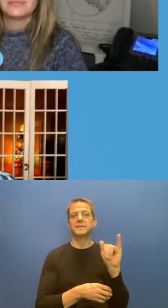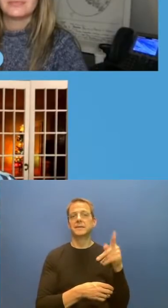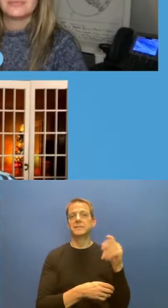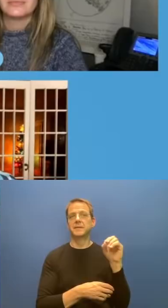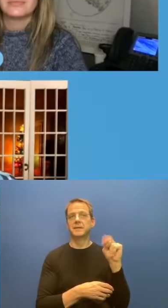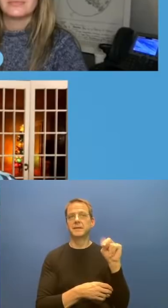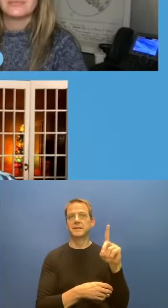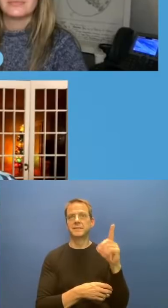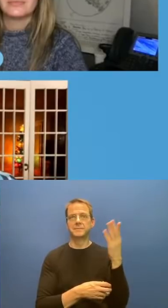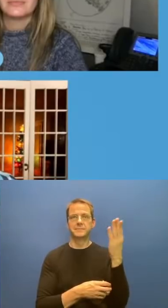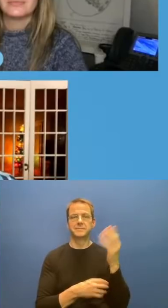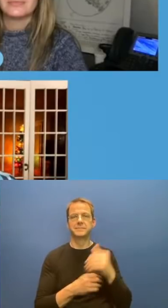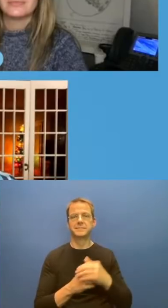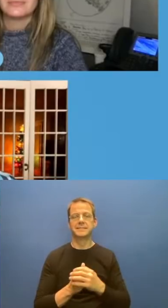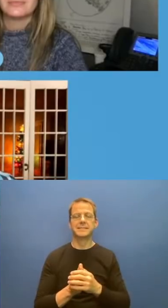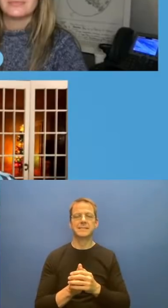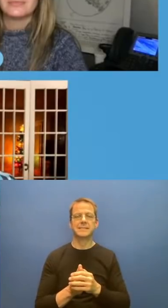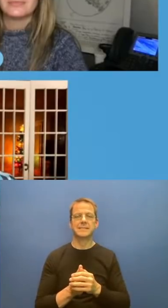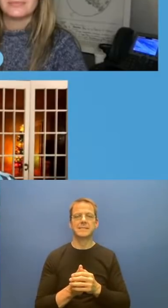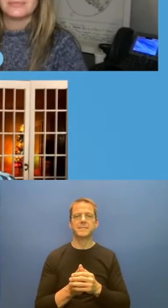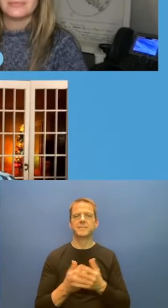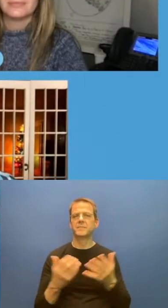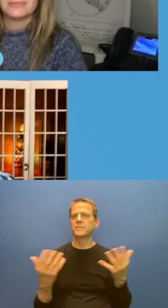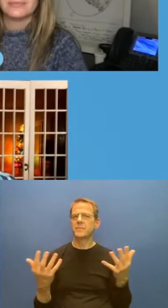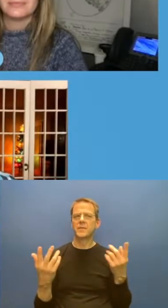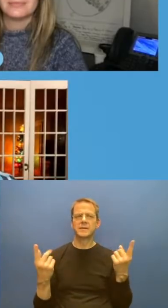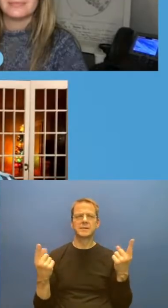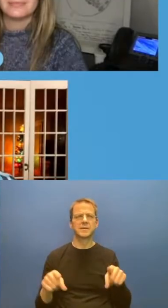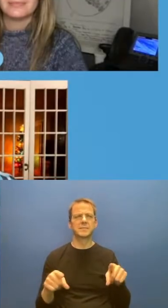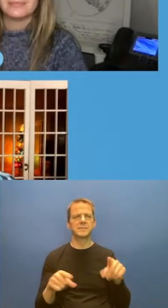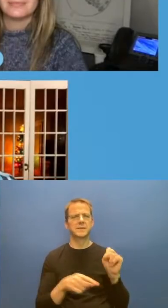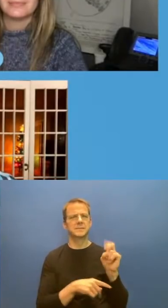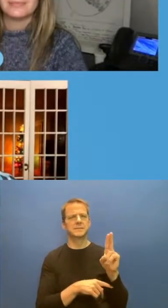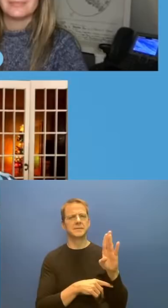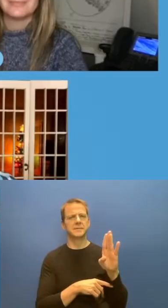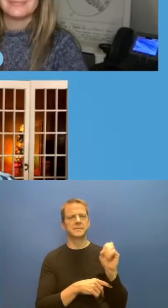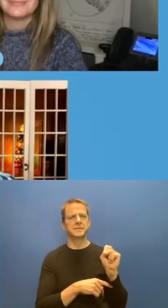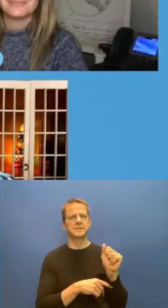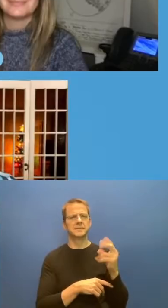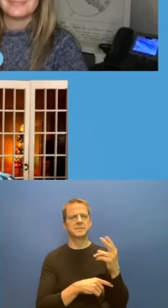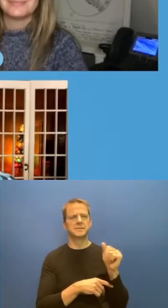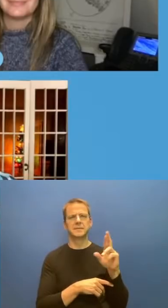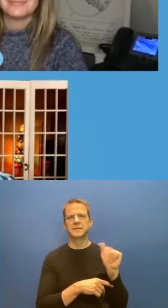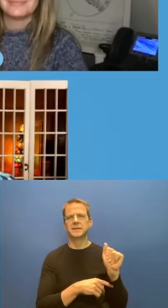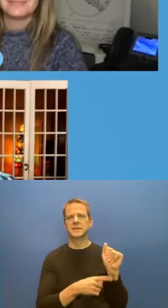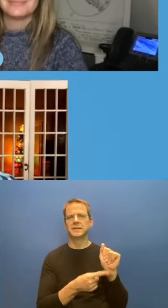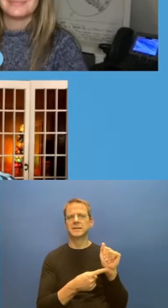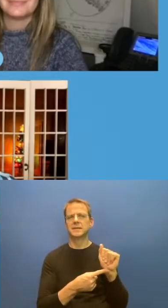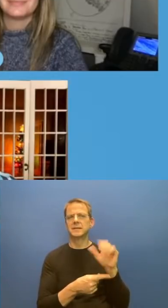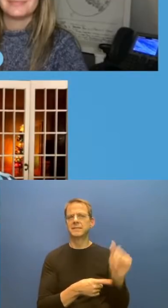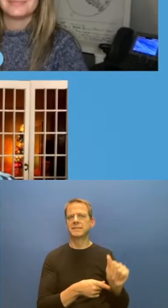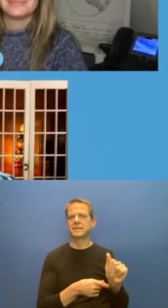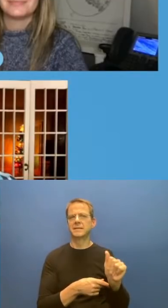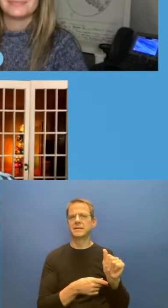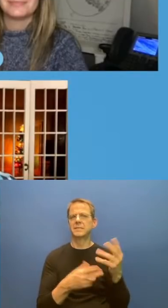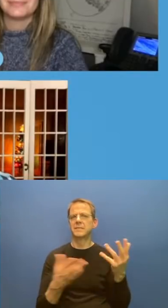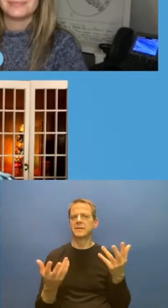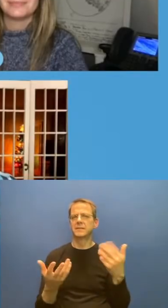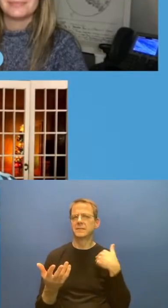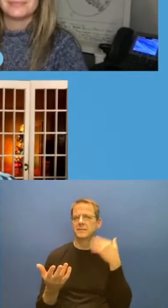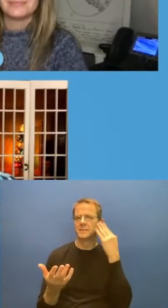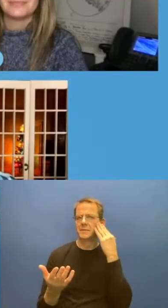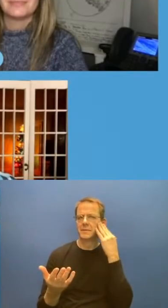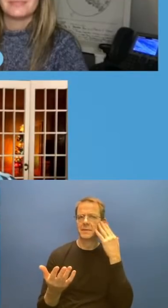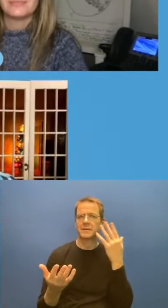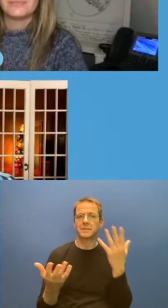don't know. Oh, there we go. Oh, Dr. Vipond, you are muted. Yeah, I just wanted to clarify my